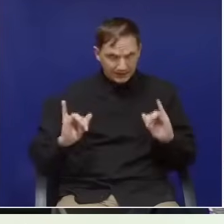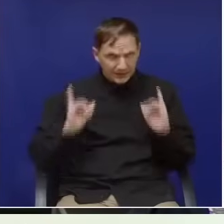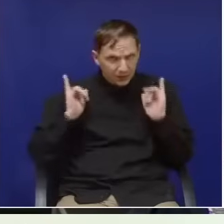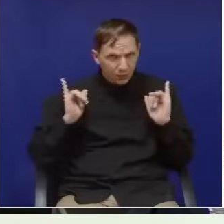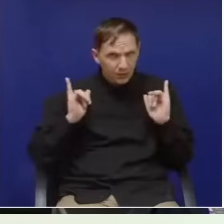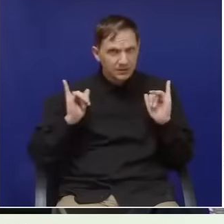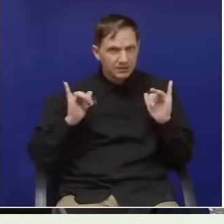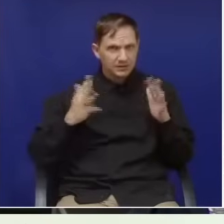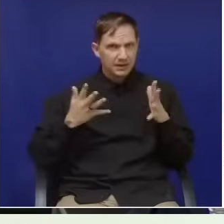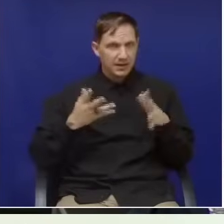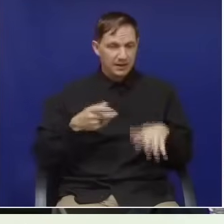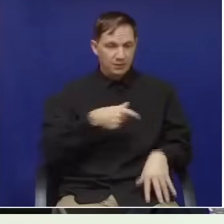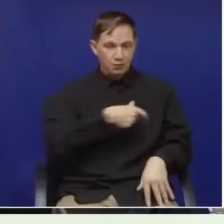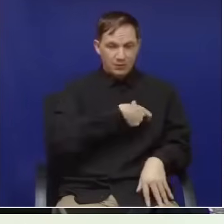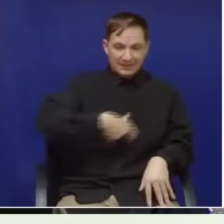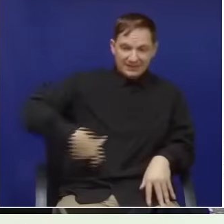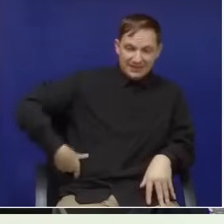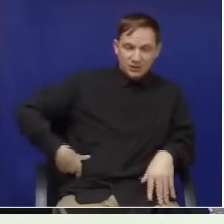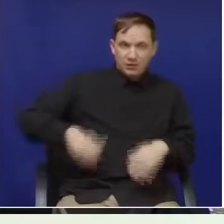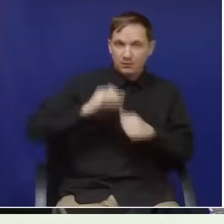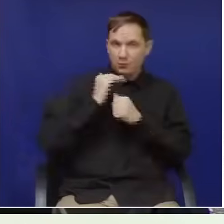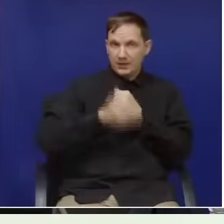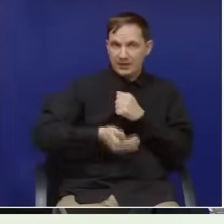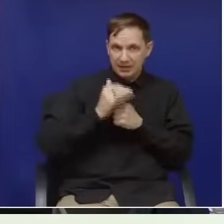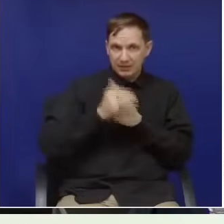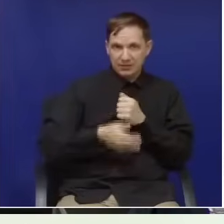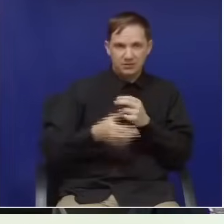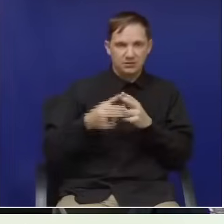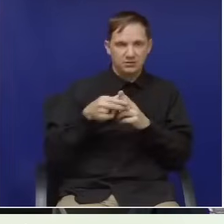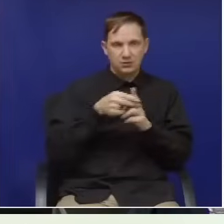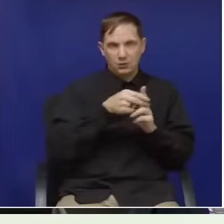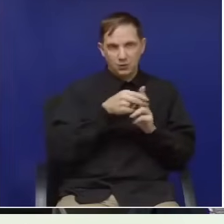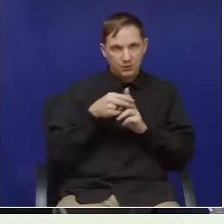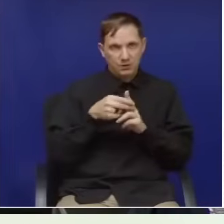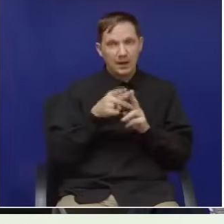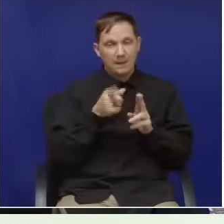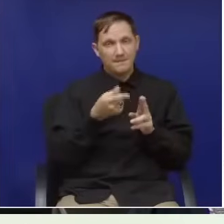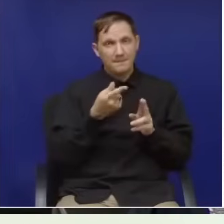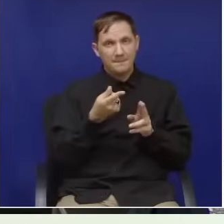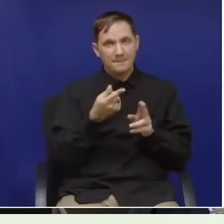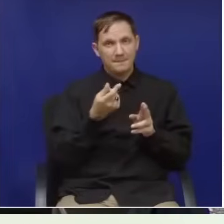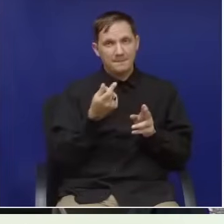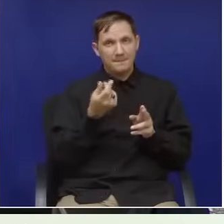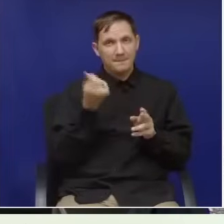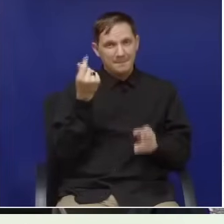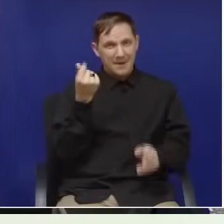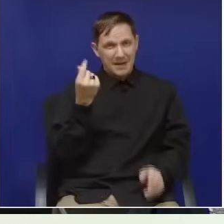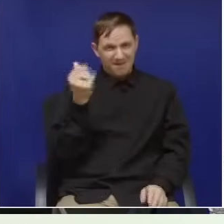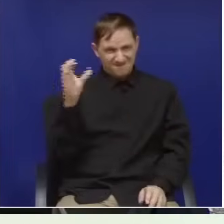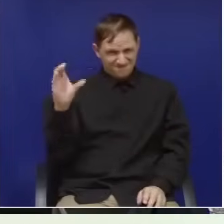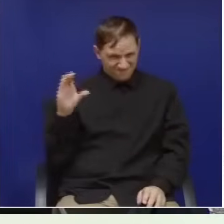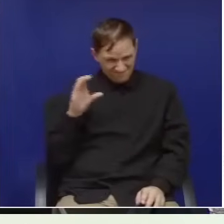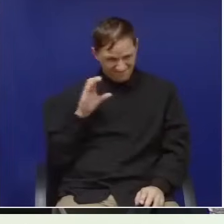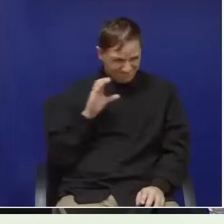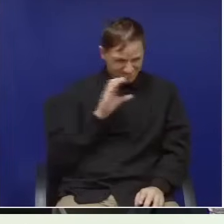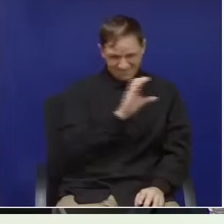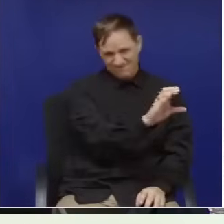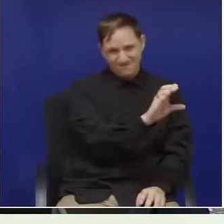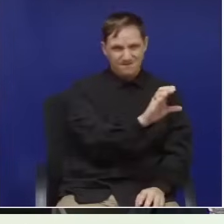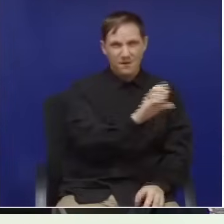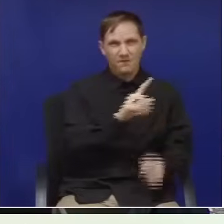and the Presidential Protection Services receives a large amount of the SAPS budget every month. Thank